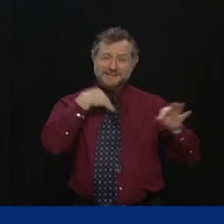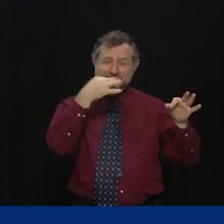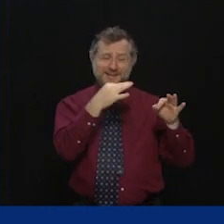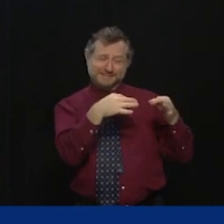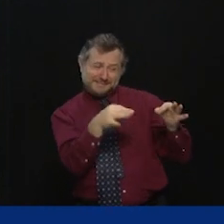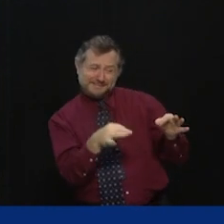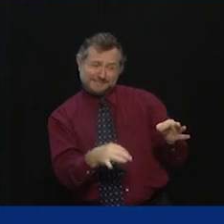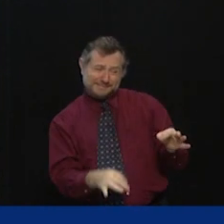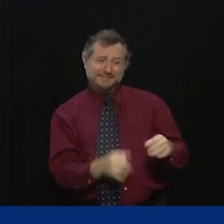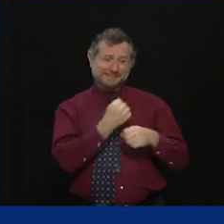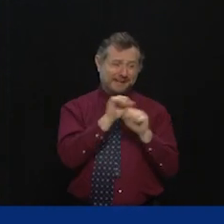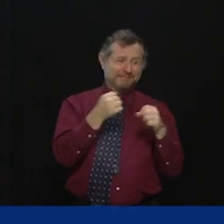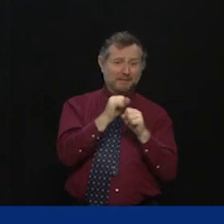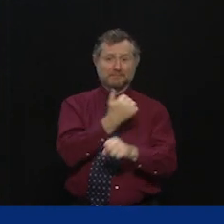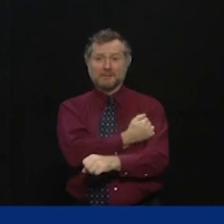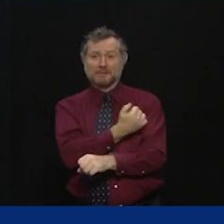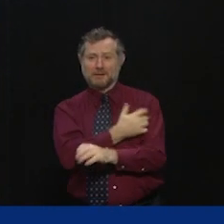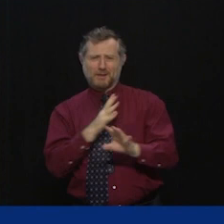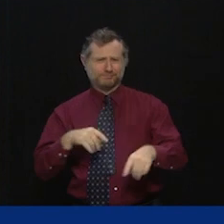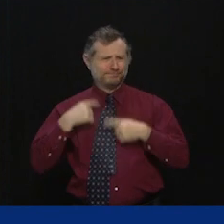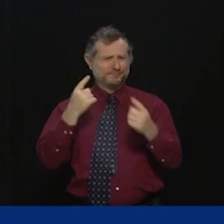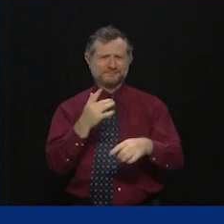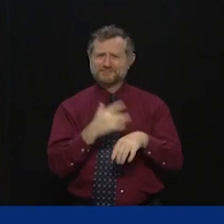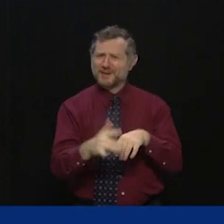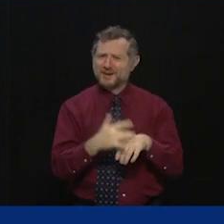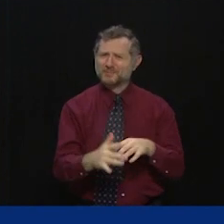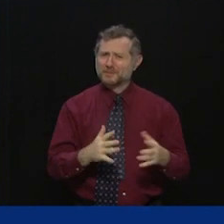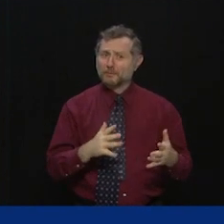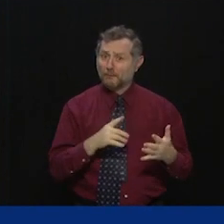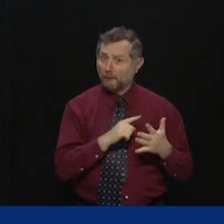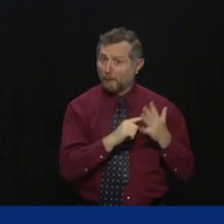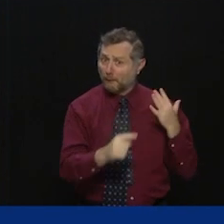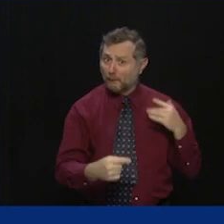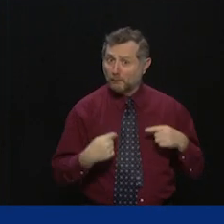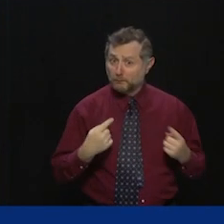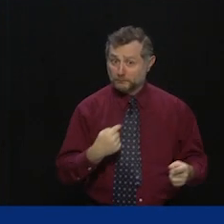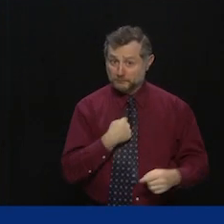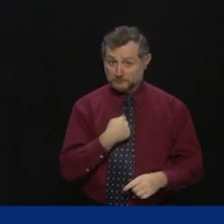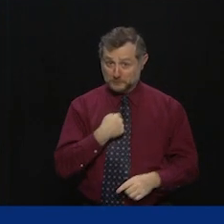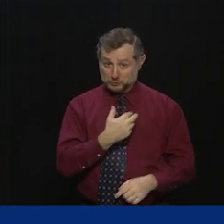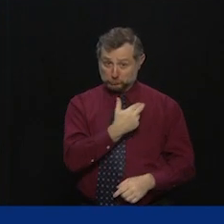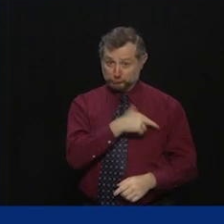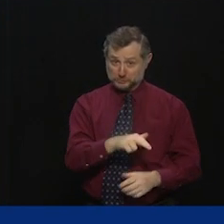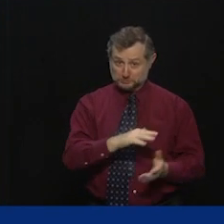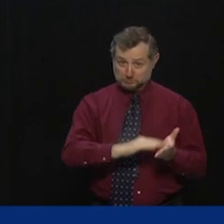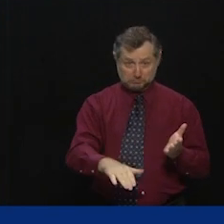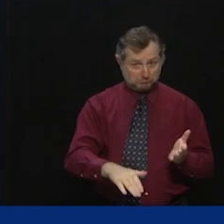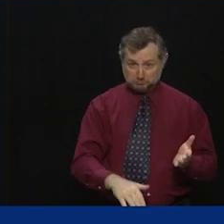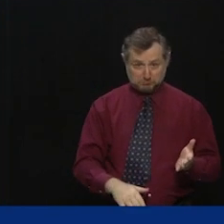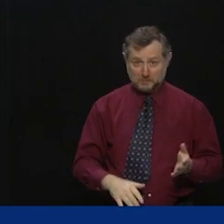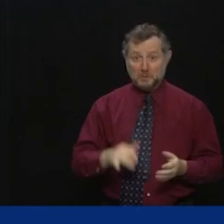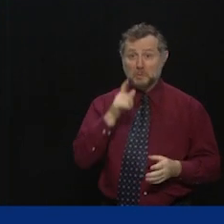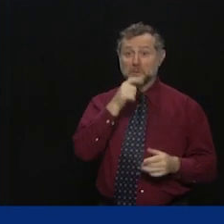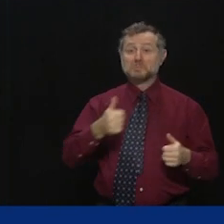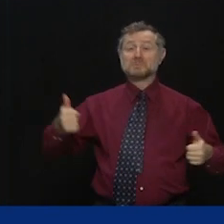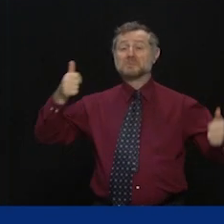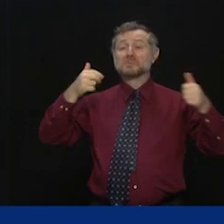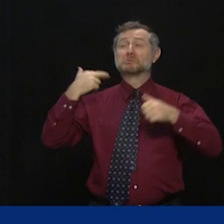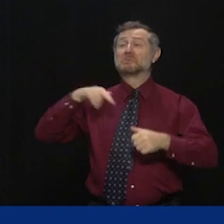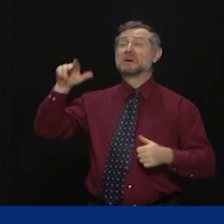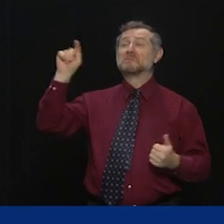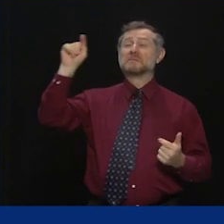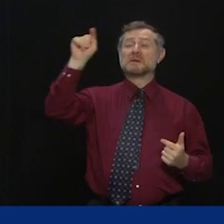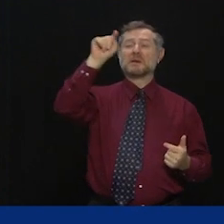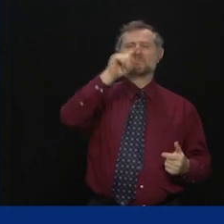out there a long time now. There are not legitimate religious exemptions because the leaders of all the organized religions have said there's